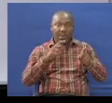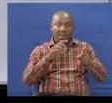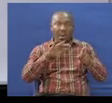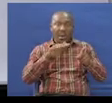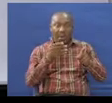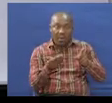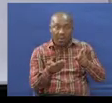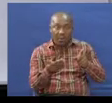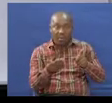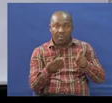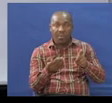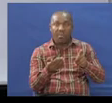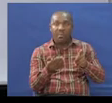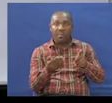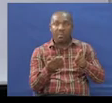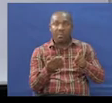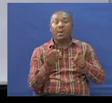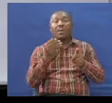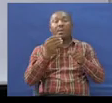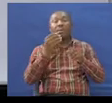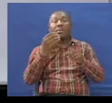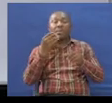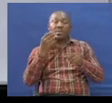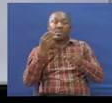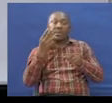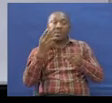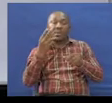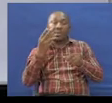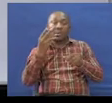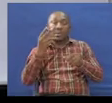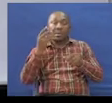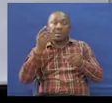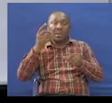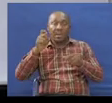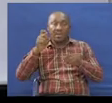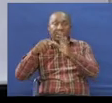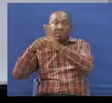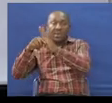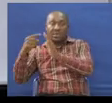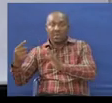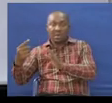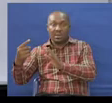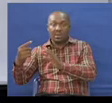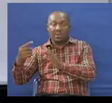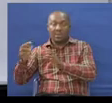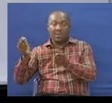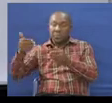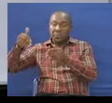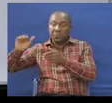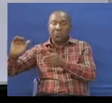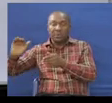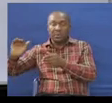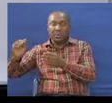or this one here, 3x minus 1 should be equal to 0. This is already 0.